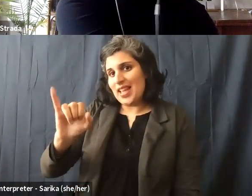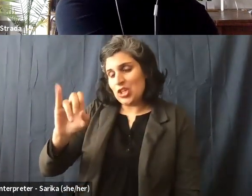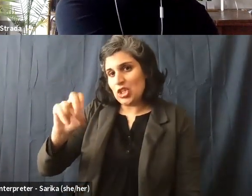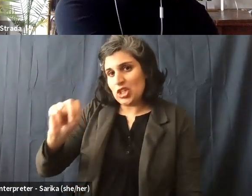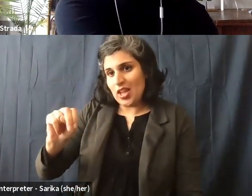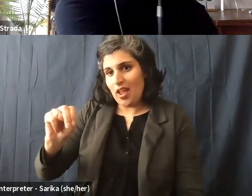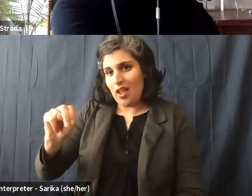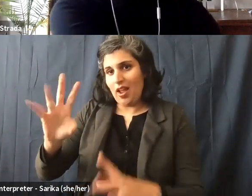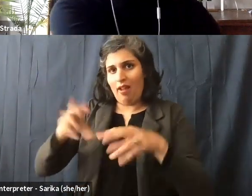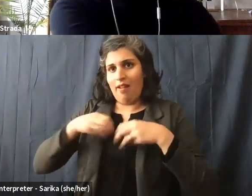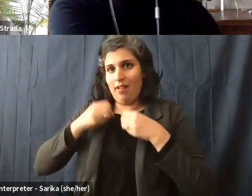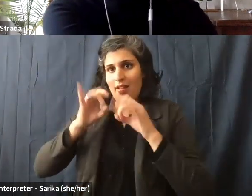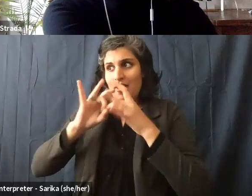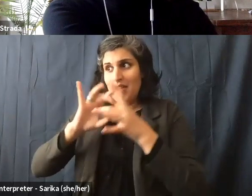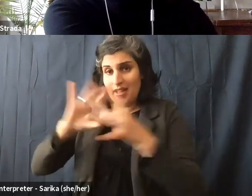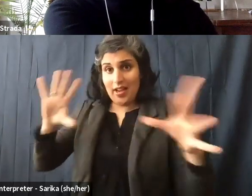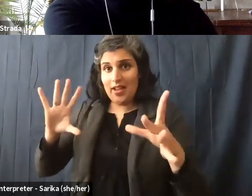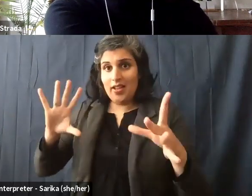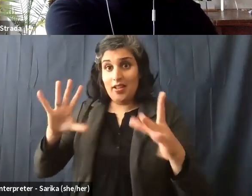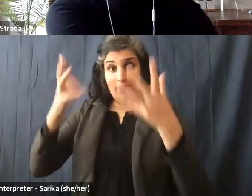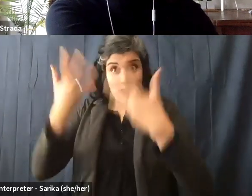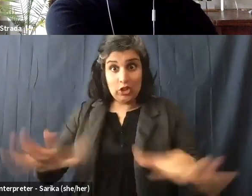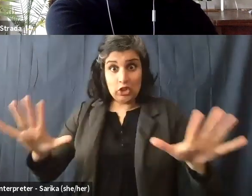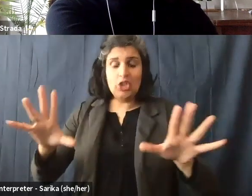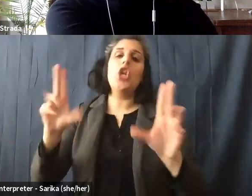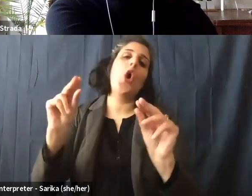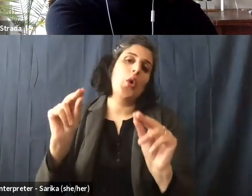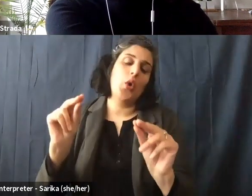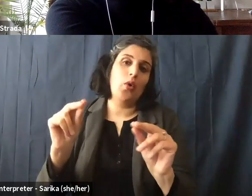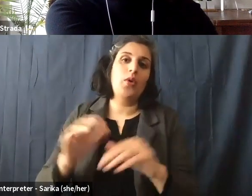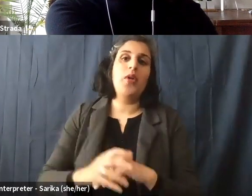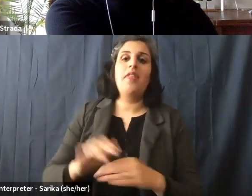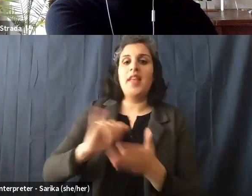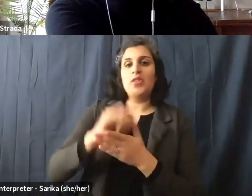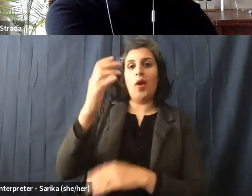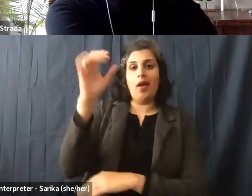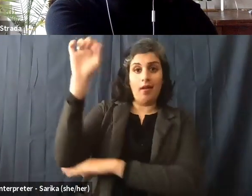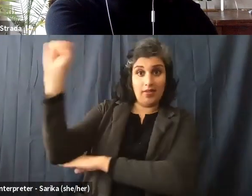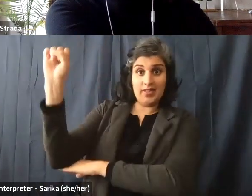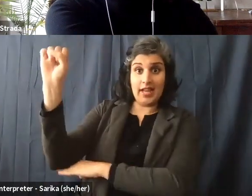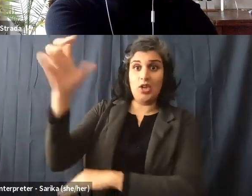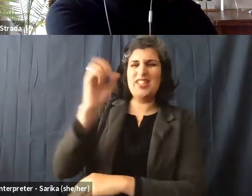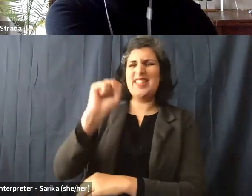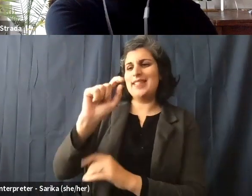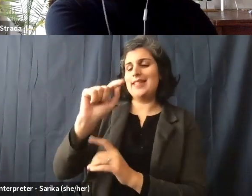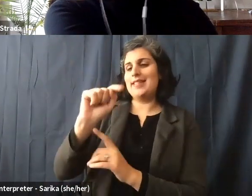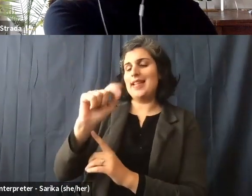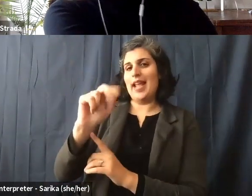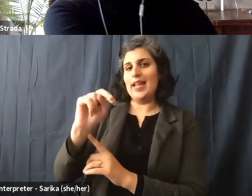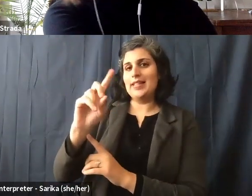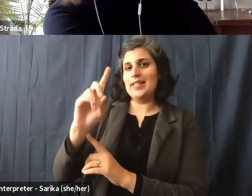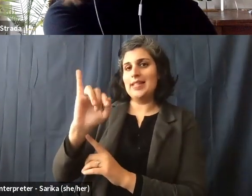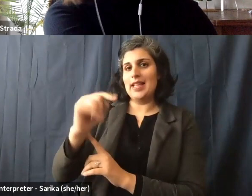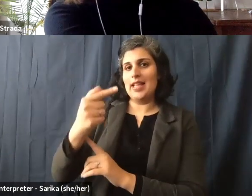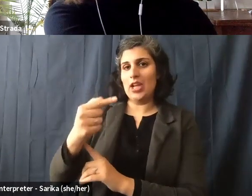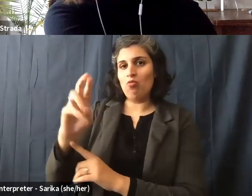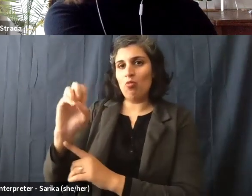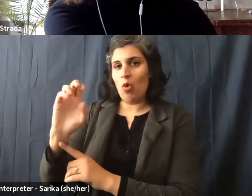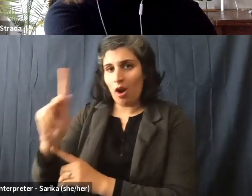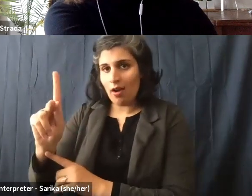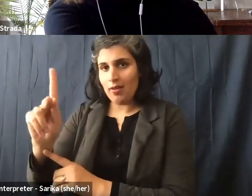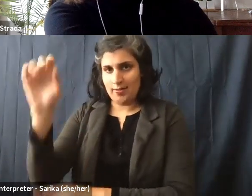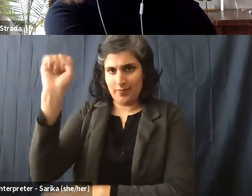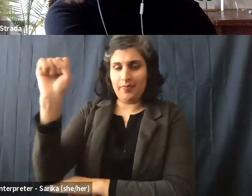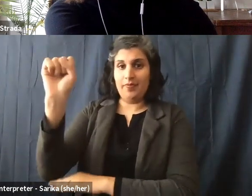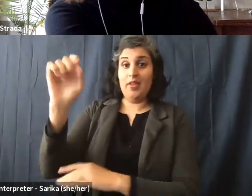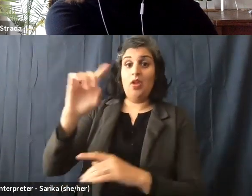conflict and this wonderful quote by Leslie Marmon Selko that the Indian wars have never ended in the Americas. Because one thing we see in